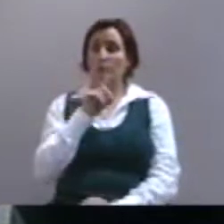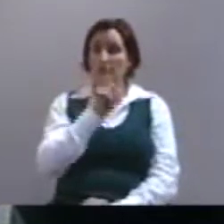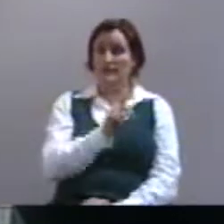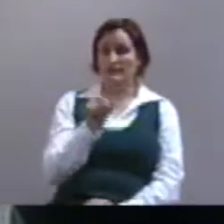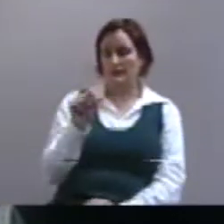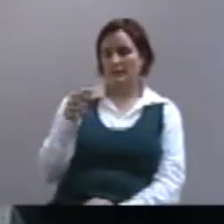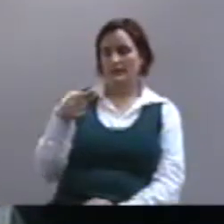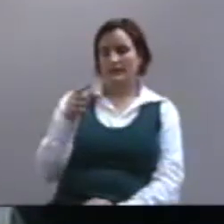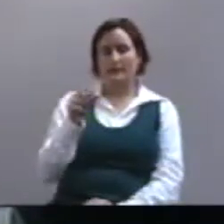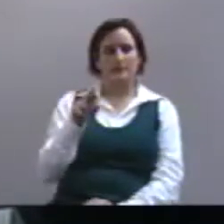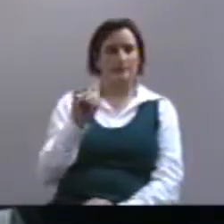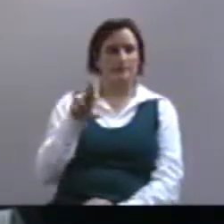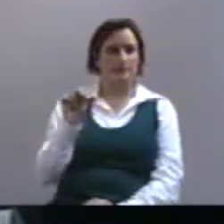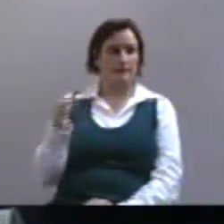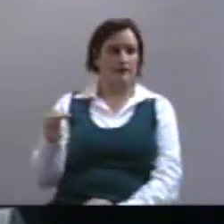Honourable Minister.